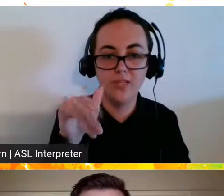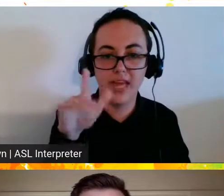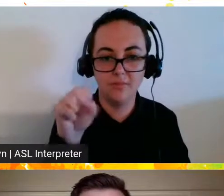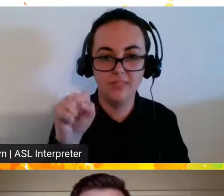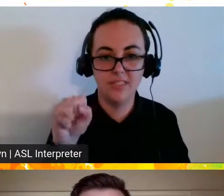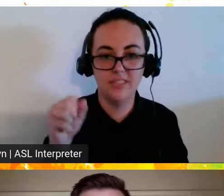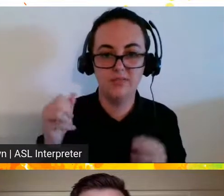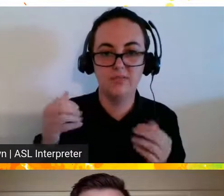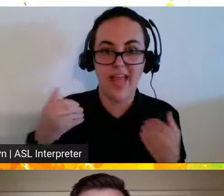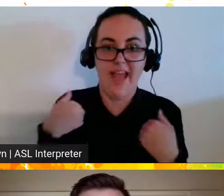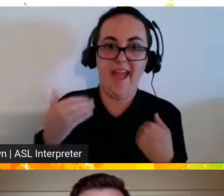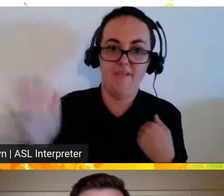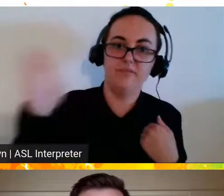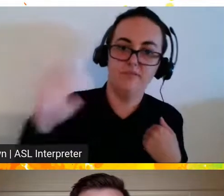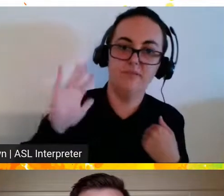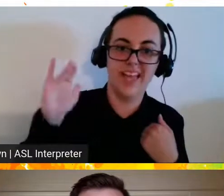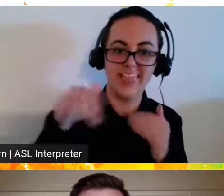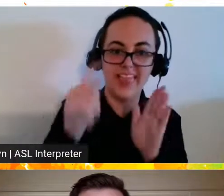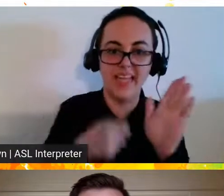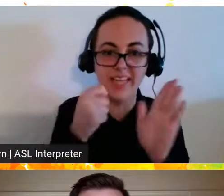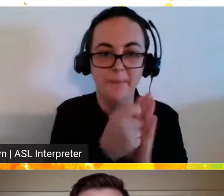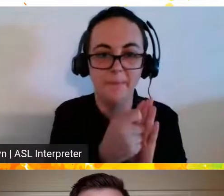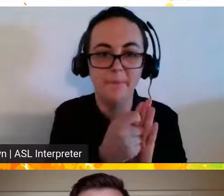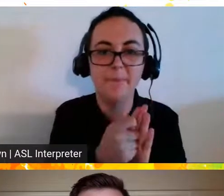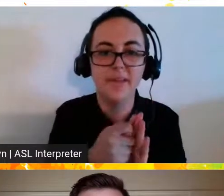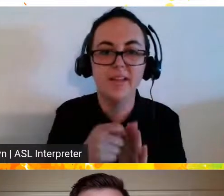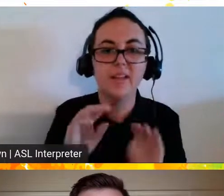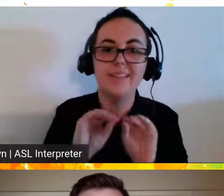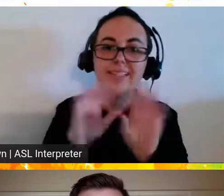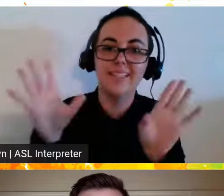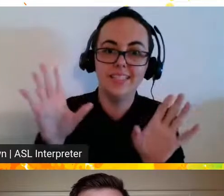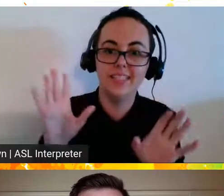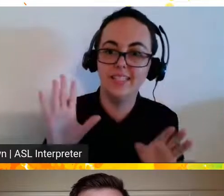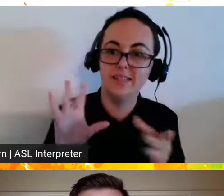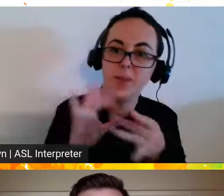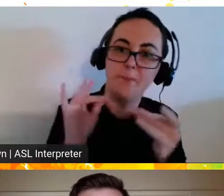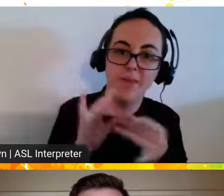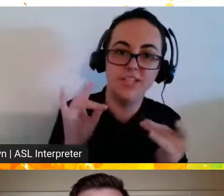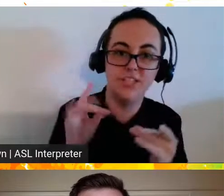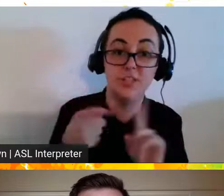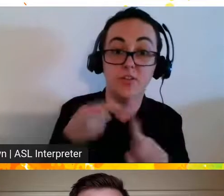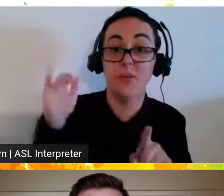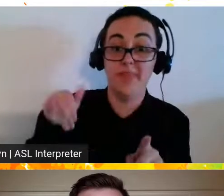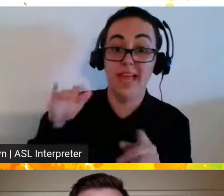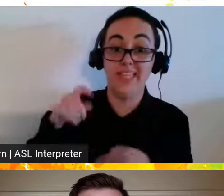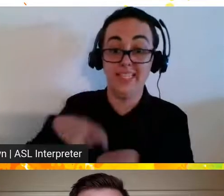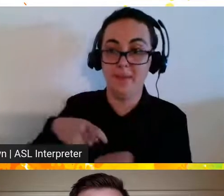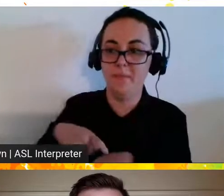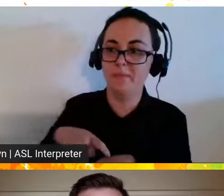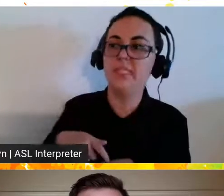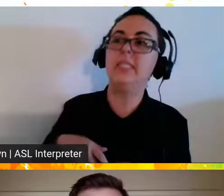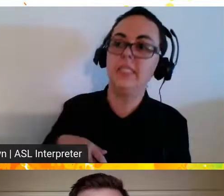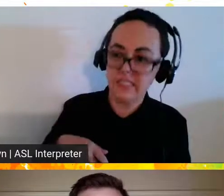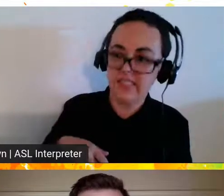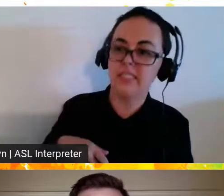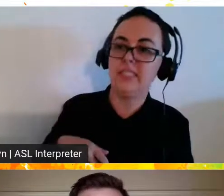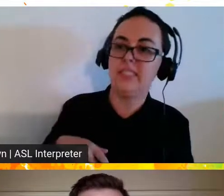clearly the message for us from that time was we had a lot of work ahead of